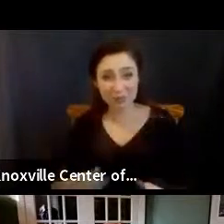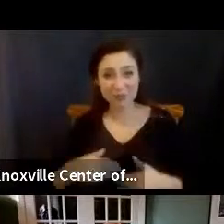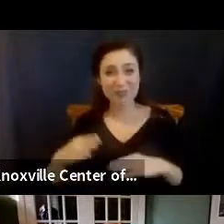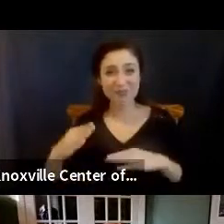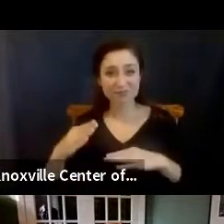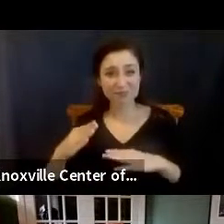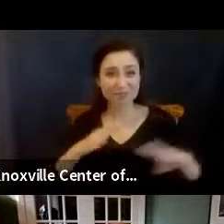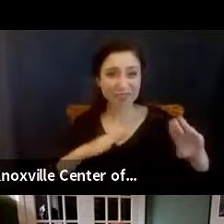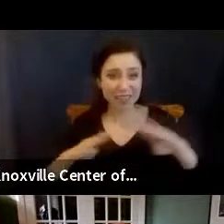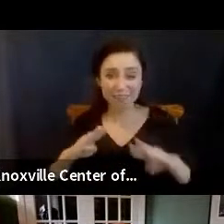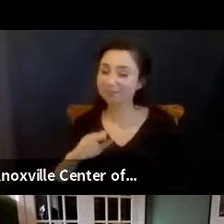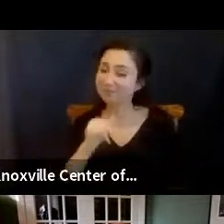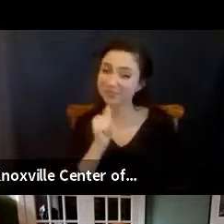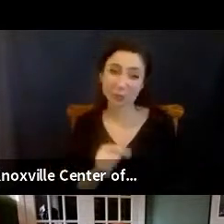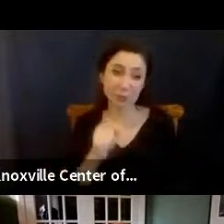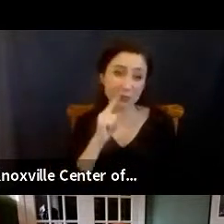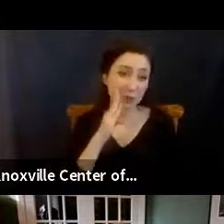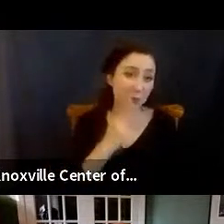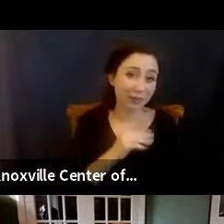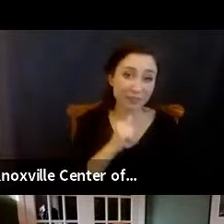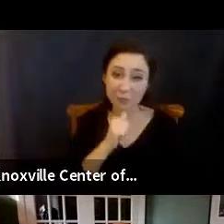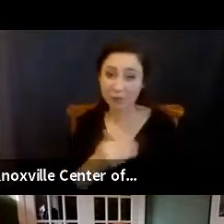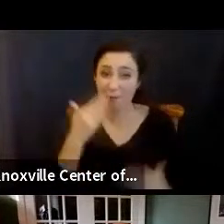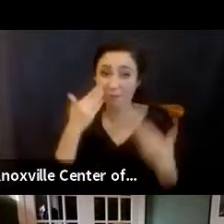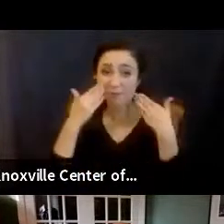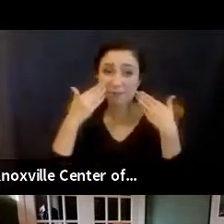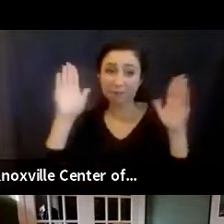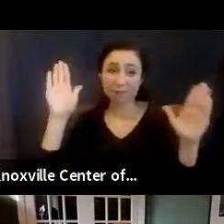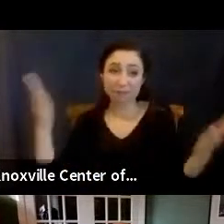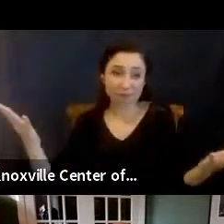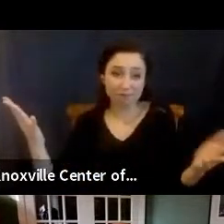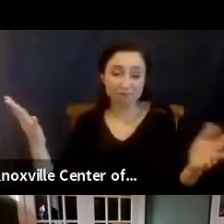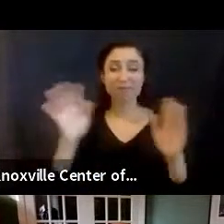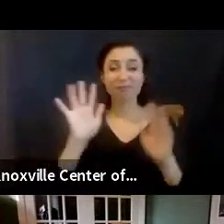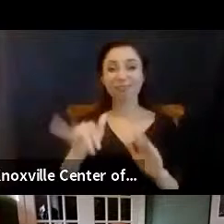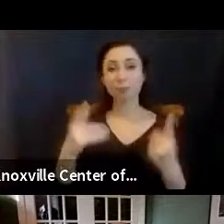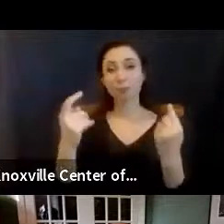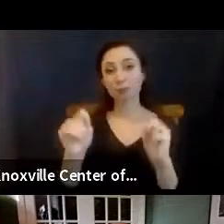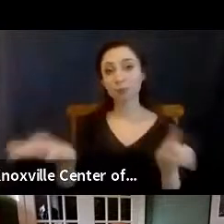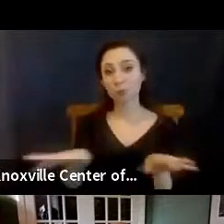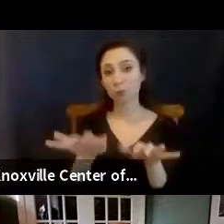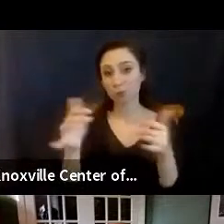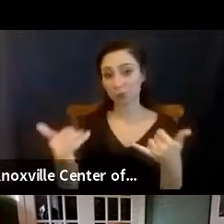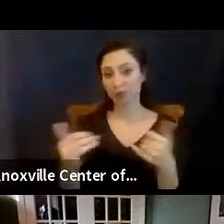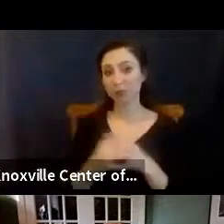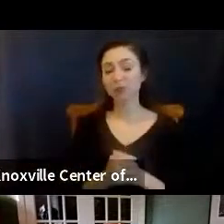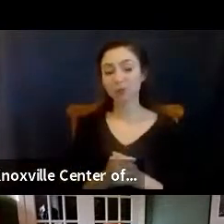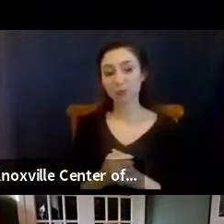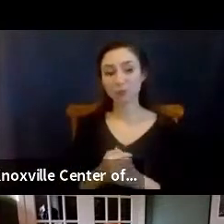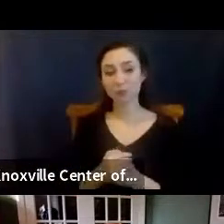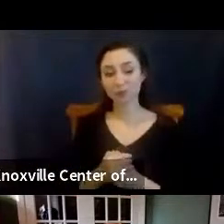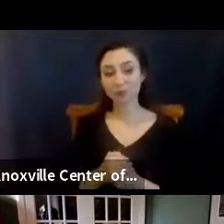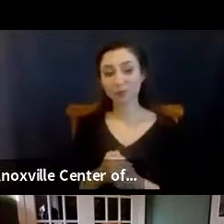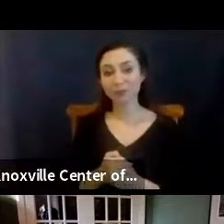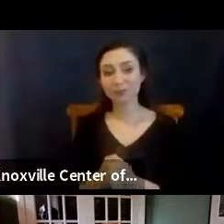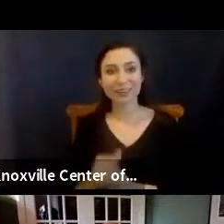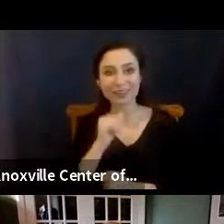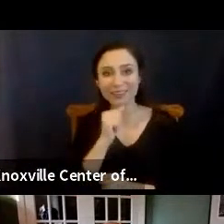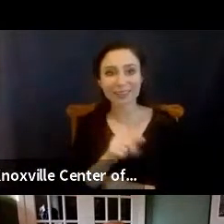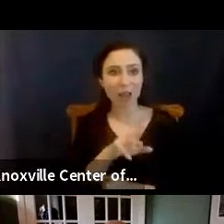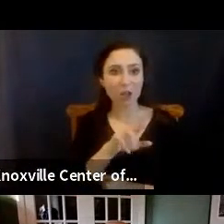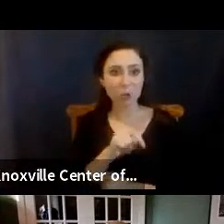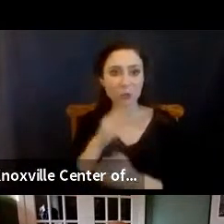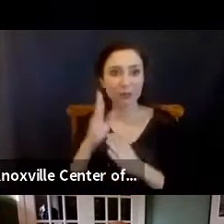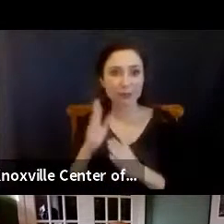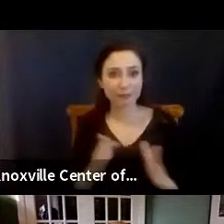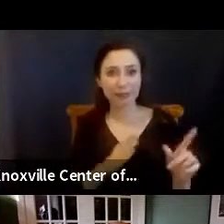I don't know if it will or not. But that's what we're trying to do, because this is not a UT's plan.